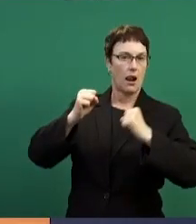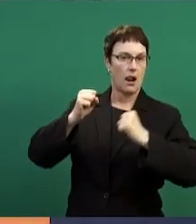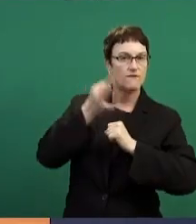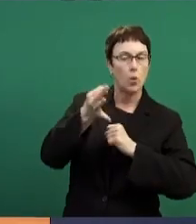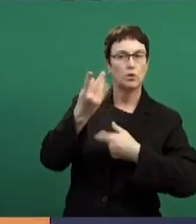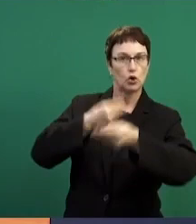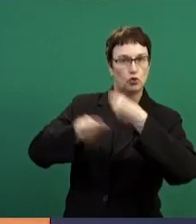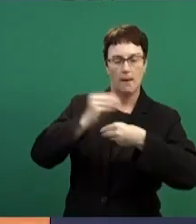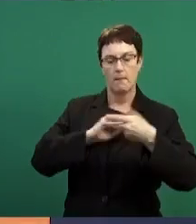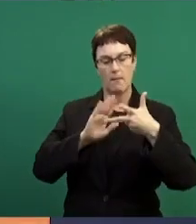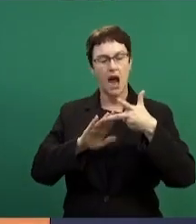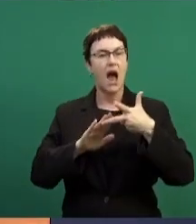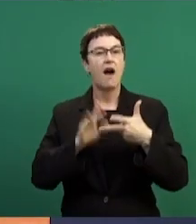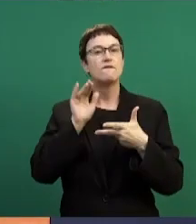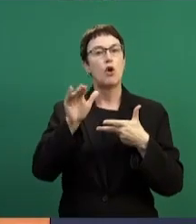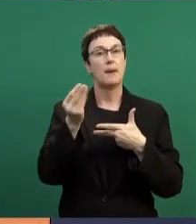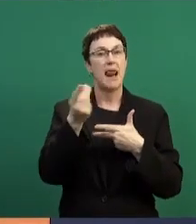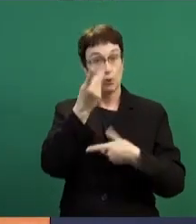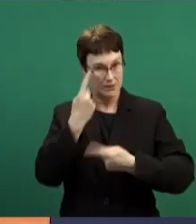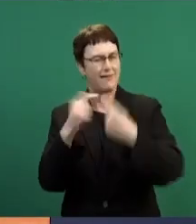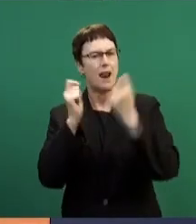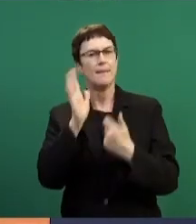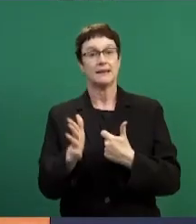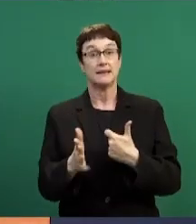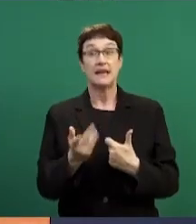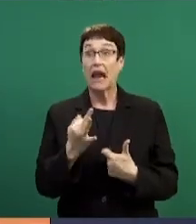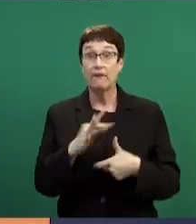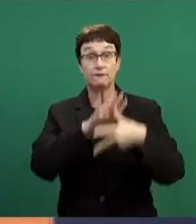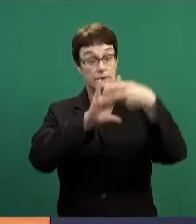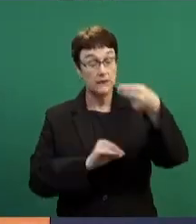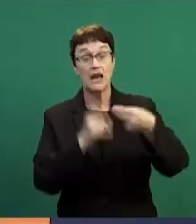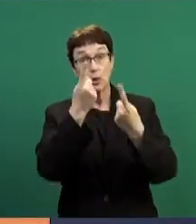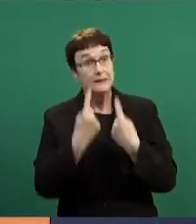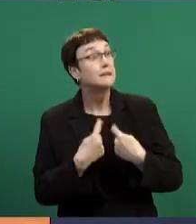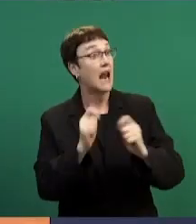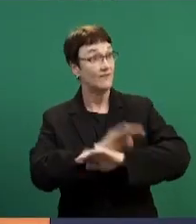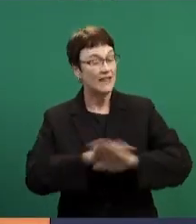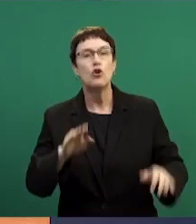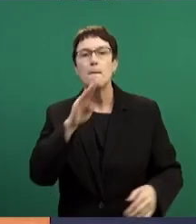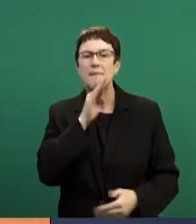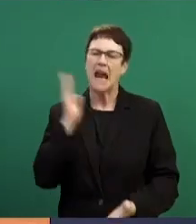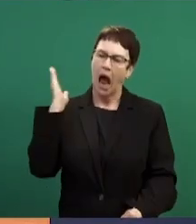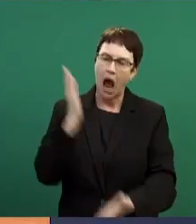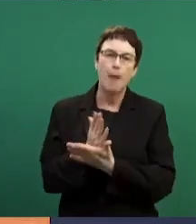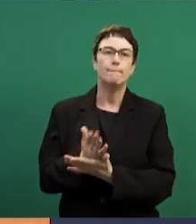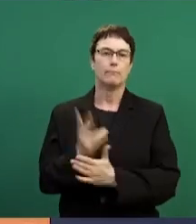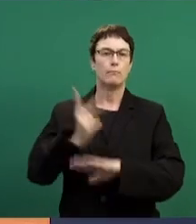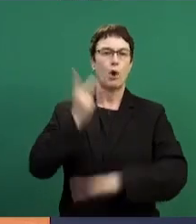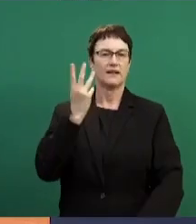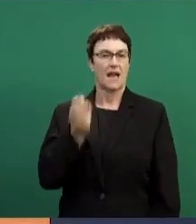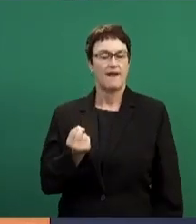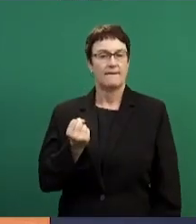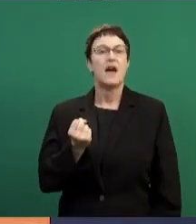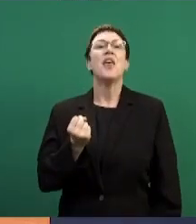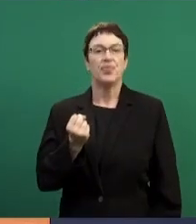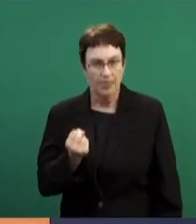of the three. And once you had done so, then you have the profit, and then you can start a discussion about what you